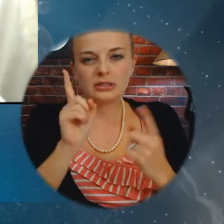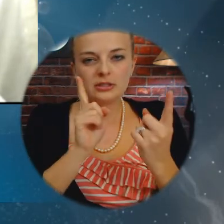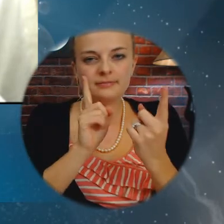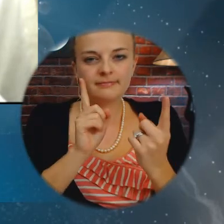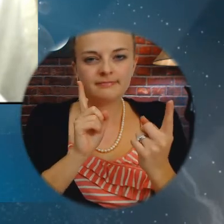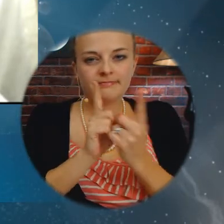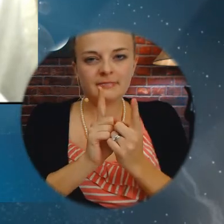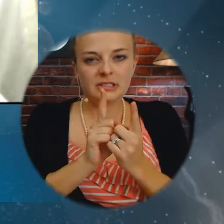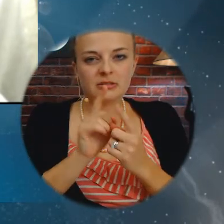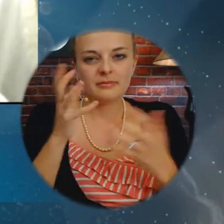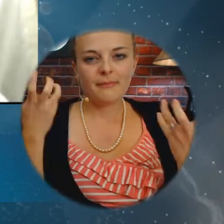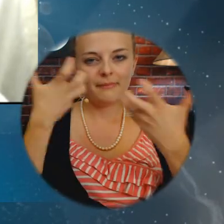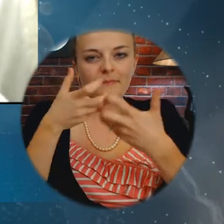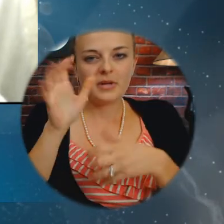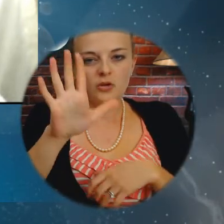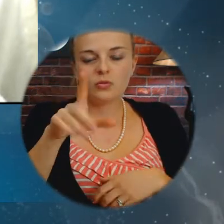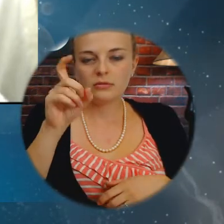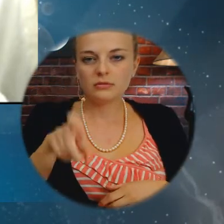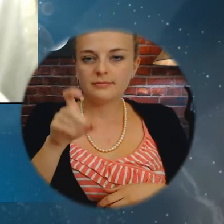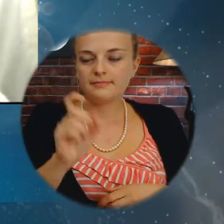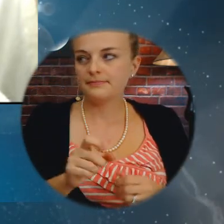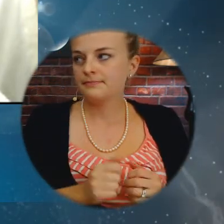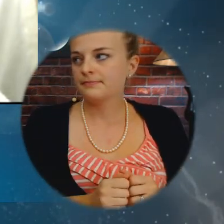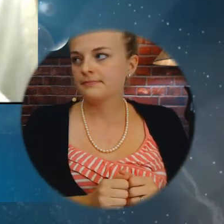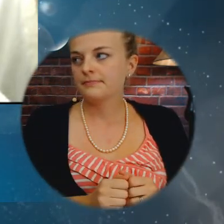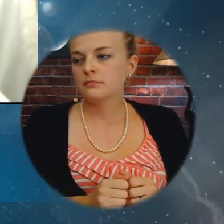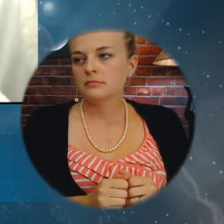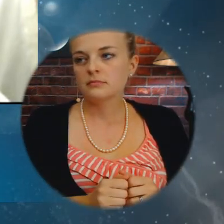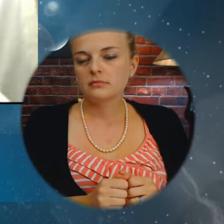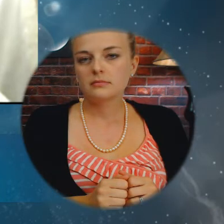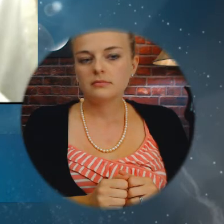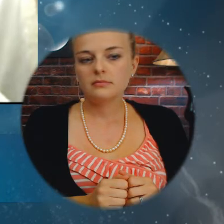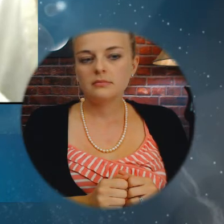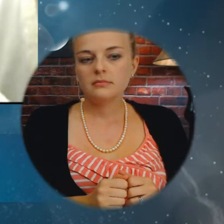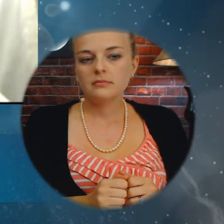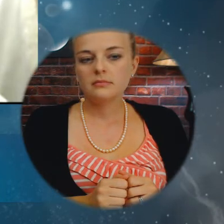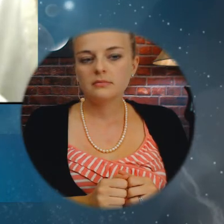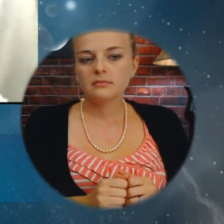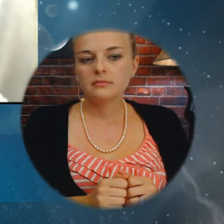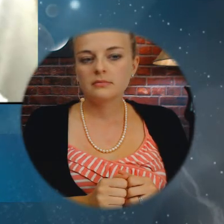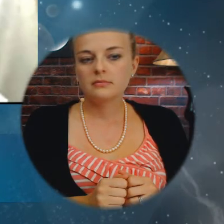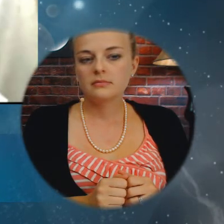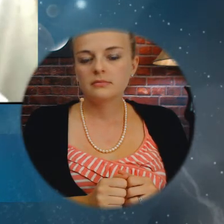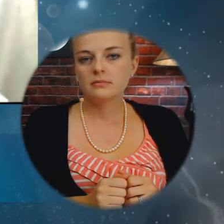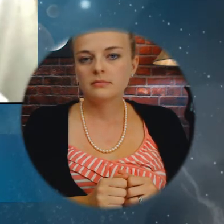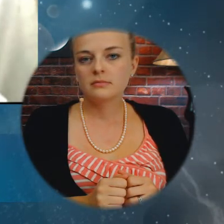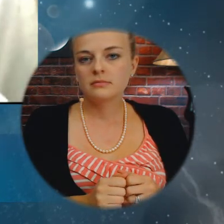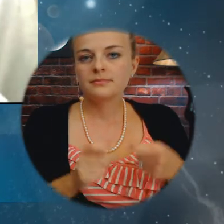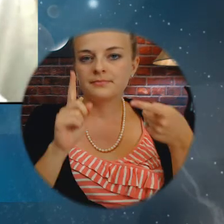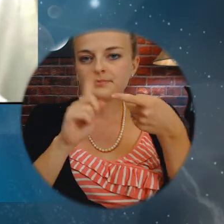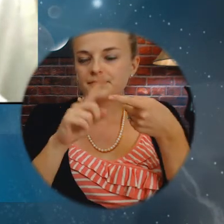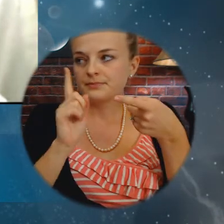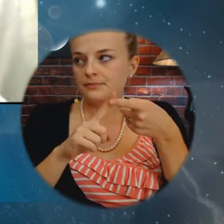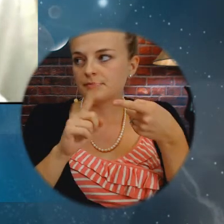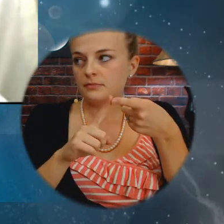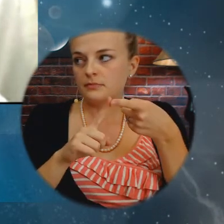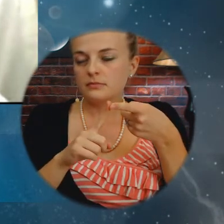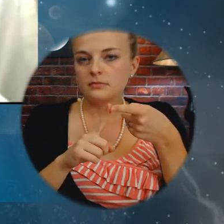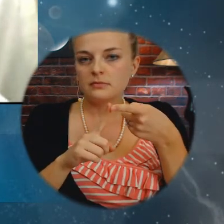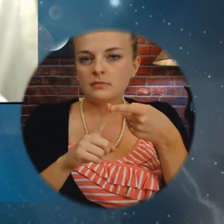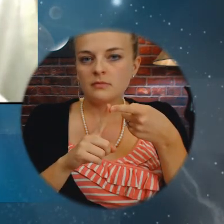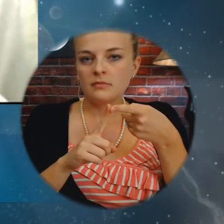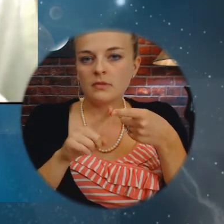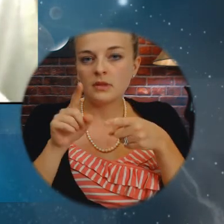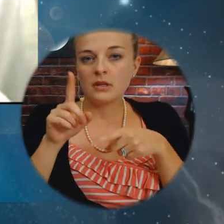fitting software and making adjustments to the product. But number one, what we require is the audiogram. And that's basically the prescription